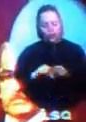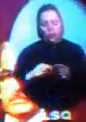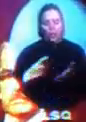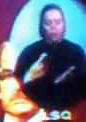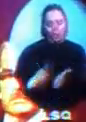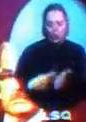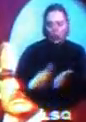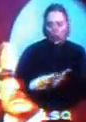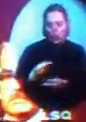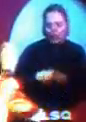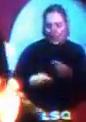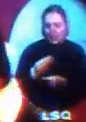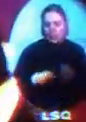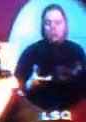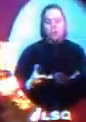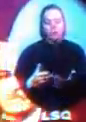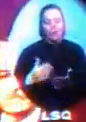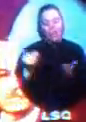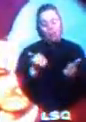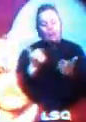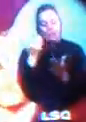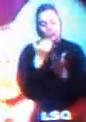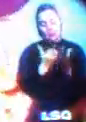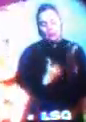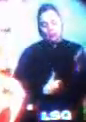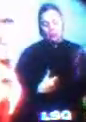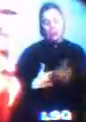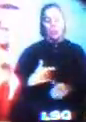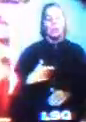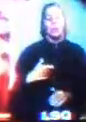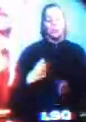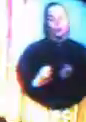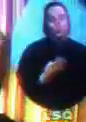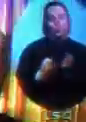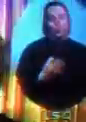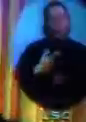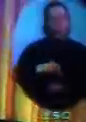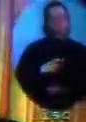student associations. It's a big page, Mr. Speaker. I hope he has another question. Thank you. The Honourable